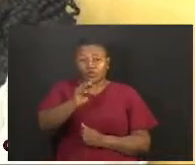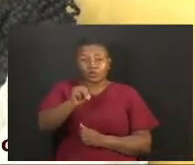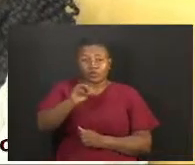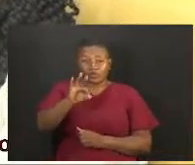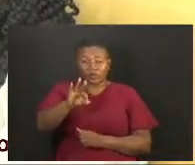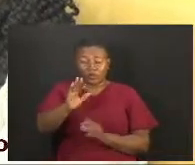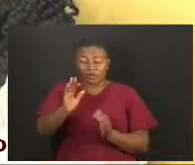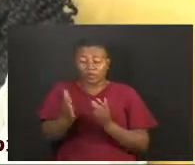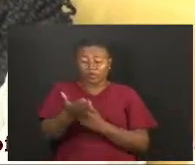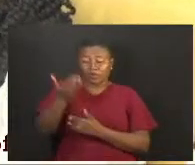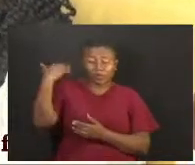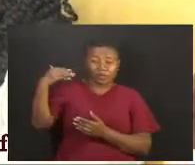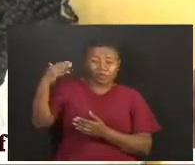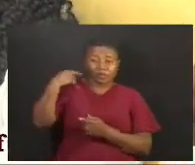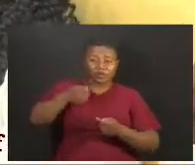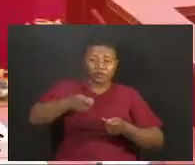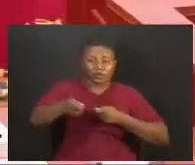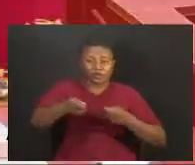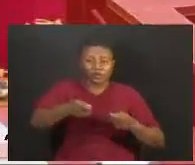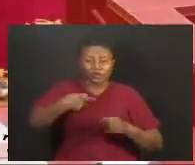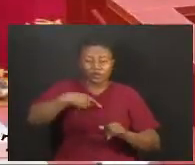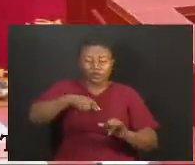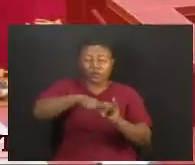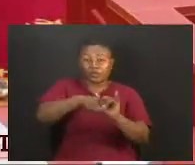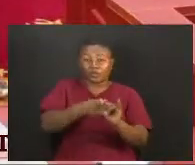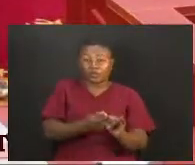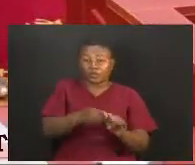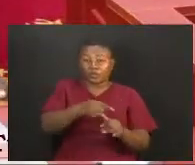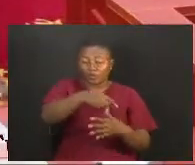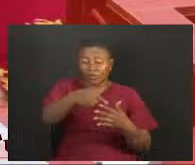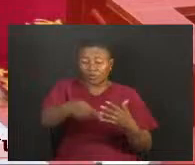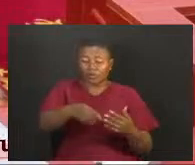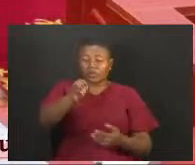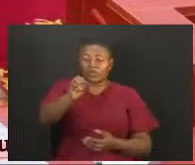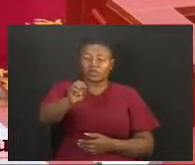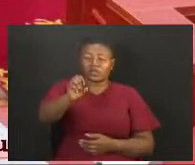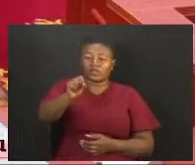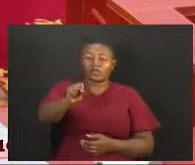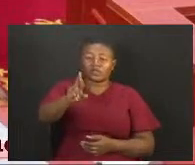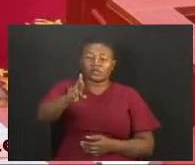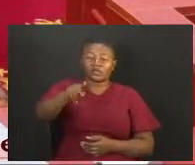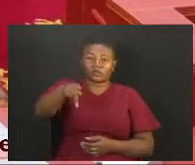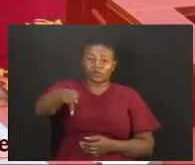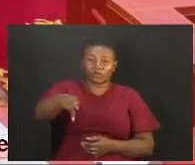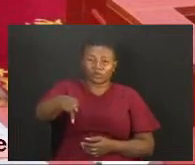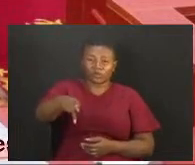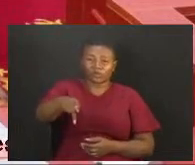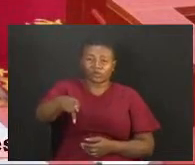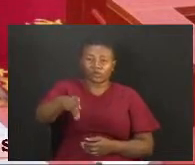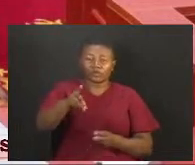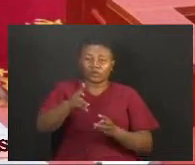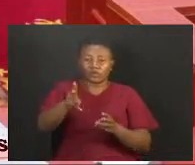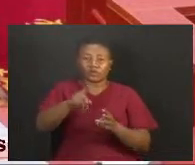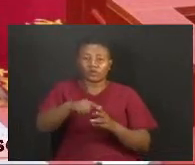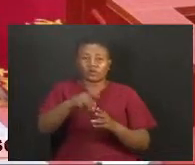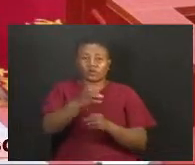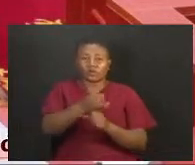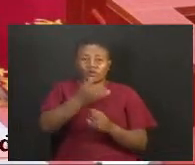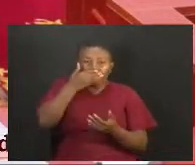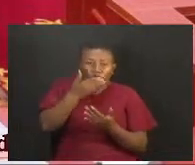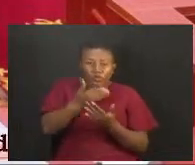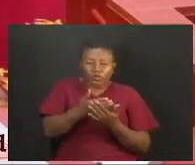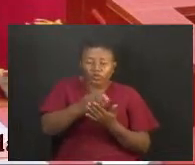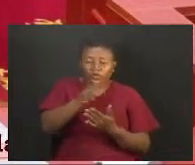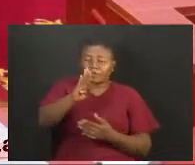previous administration, we will implement the following ESRP measures to achieve the structural benchmark of the IMF